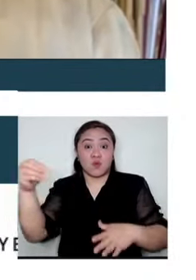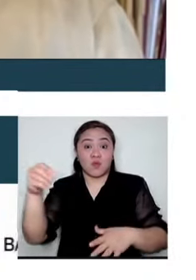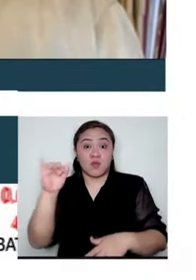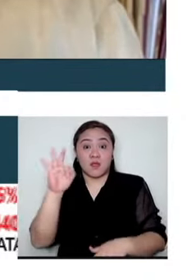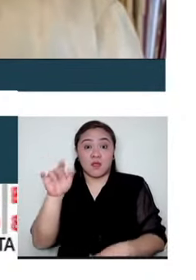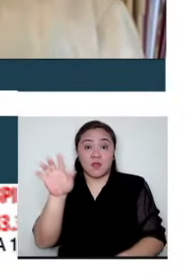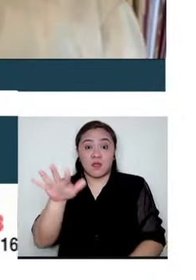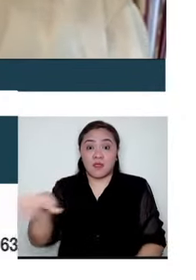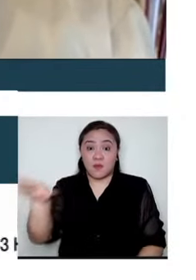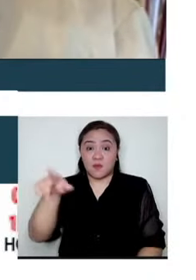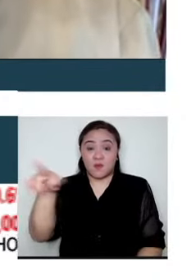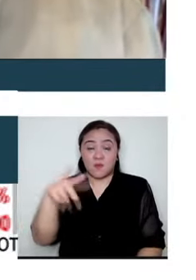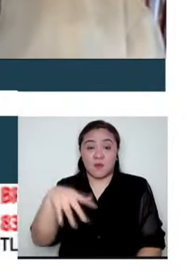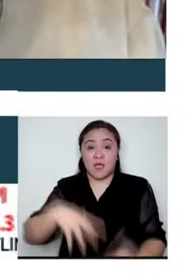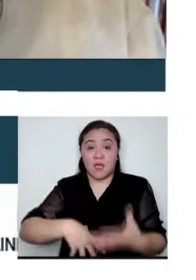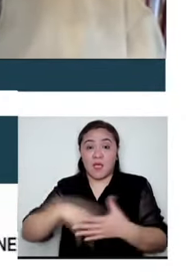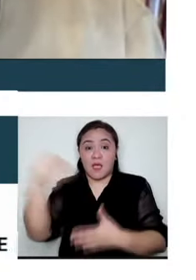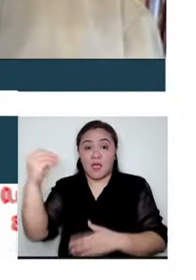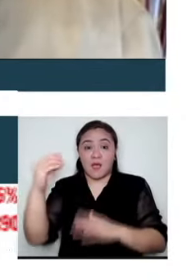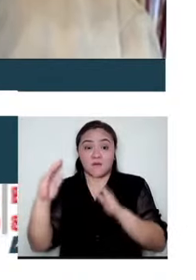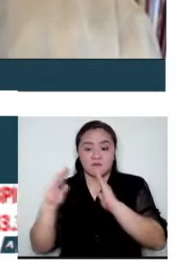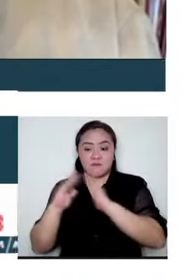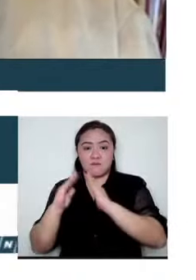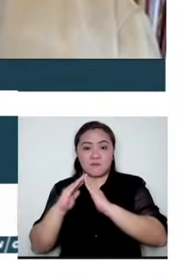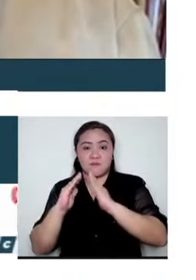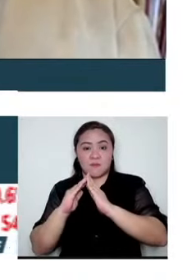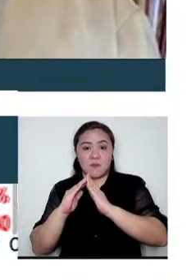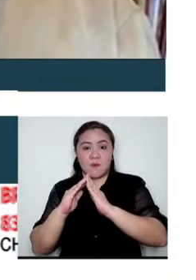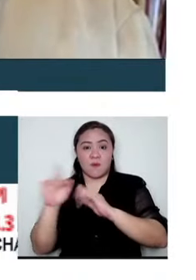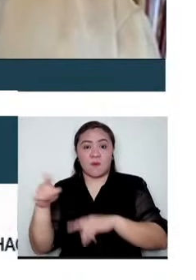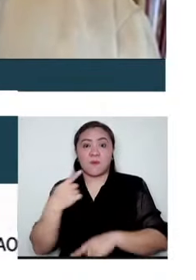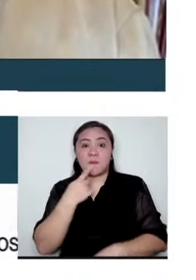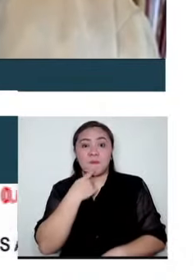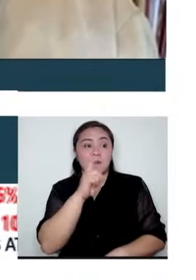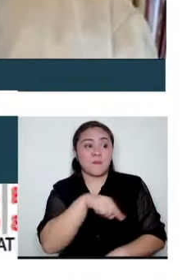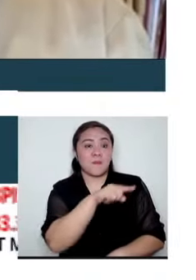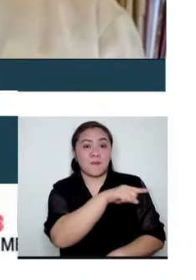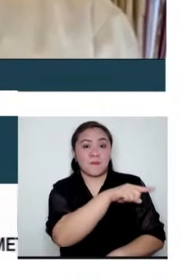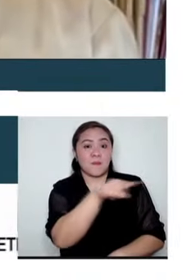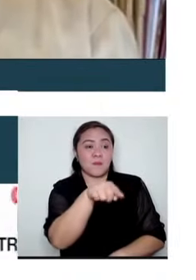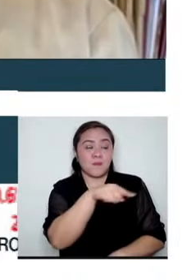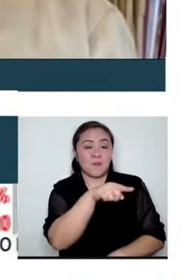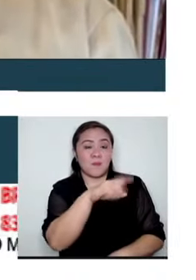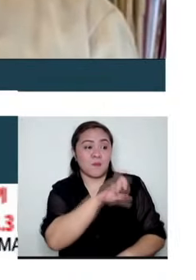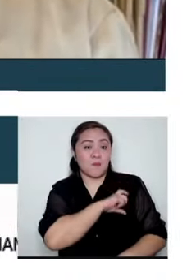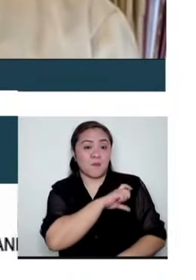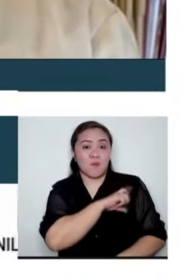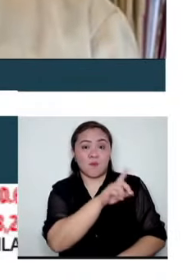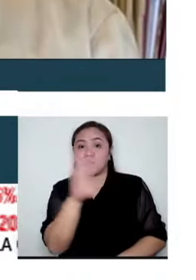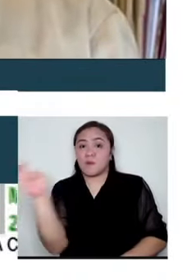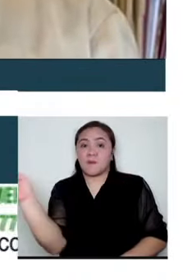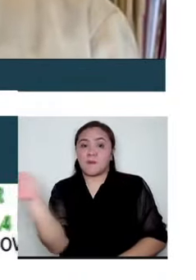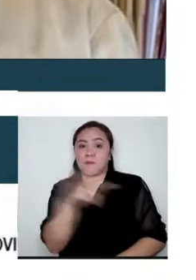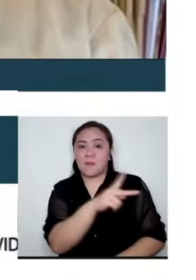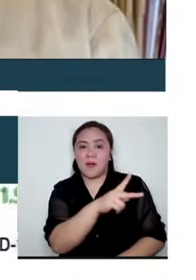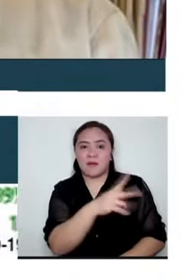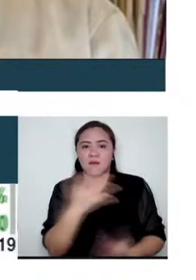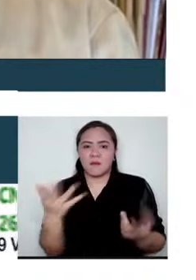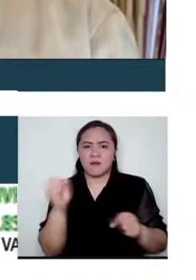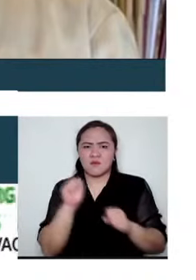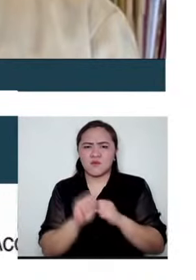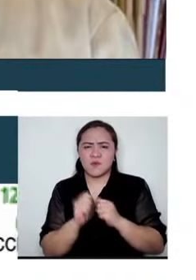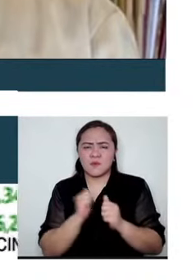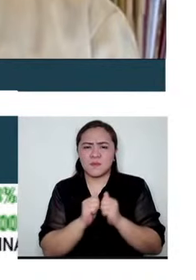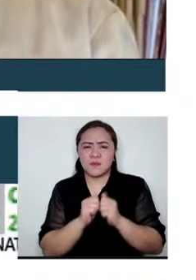ng kayo ng bahay, sabihin ko sa mga police, e ibalik kayo doon sa bahay mo. I mean, there were reports also